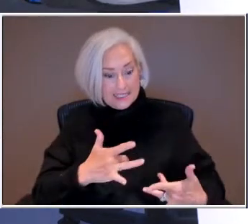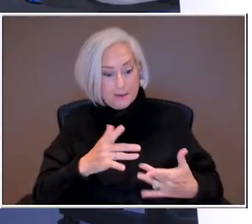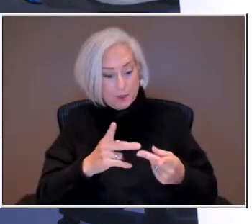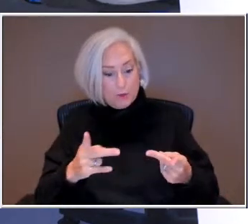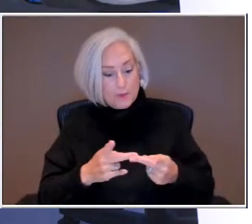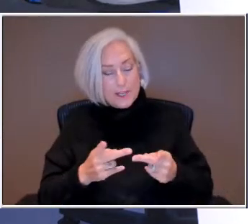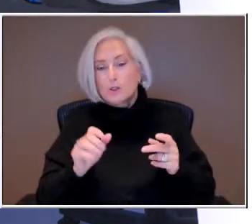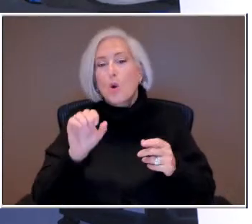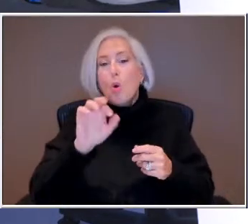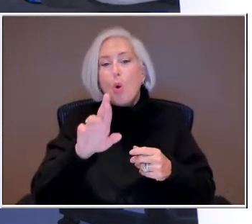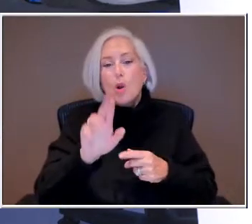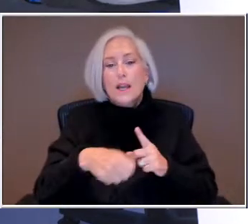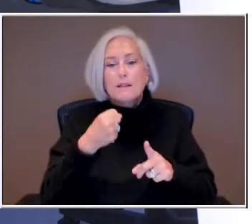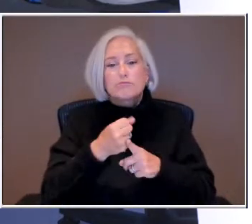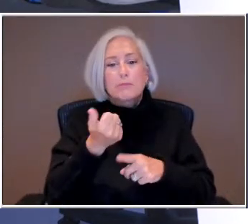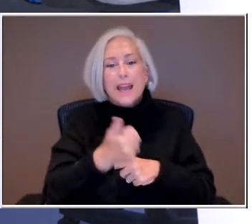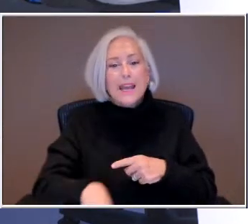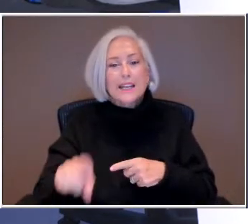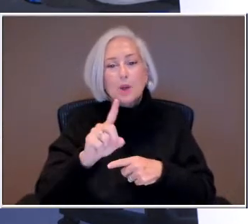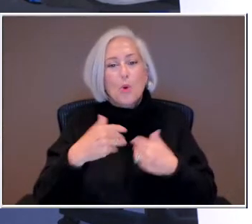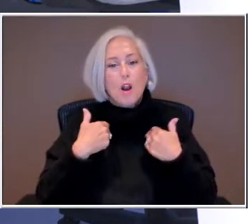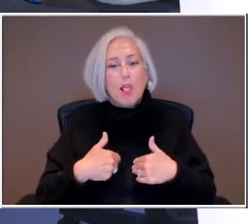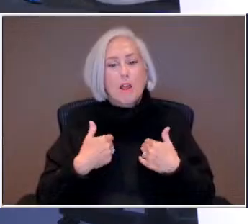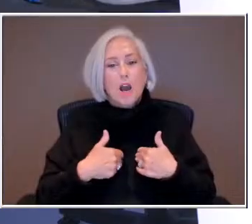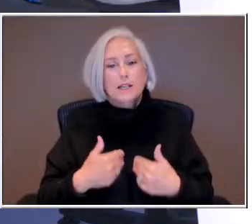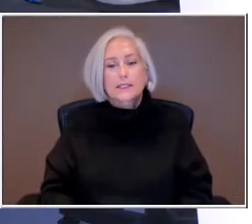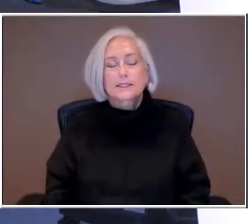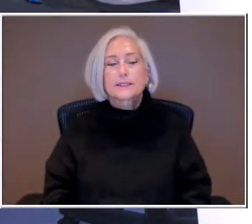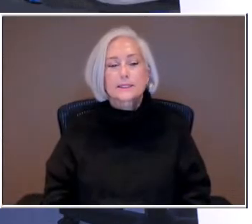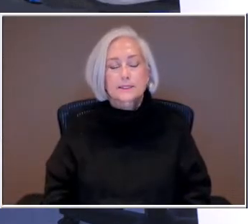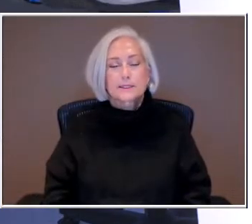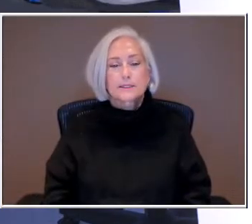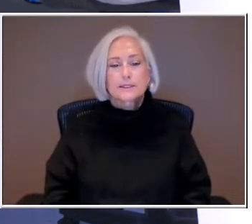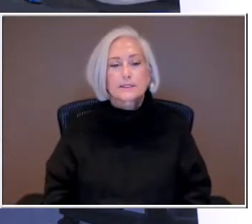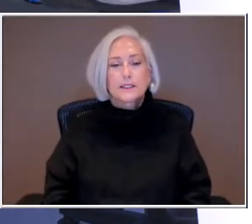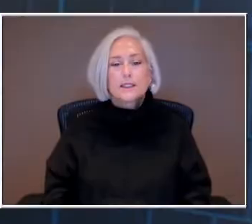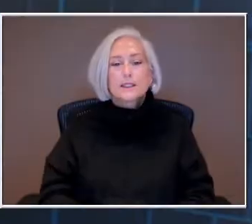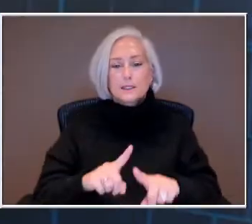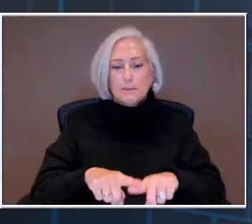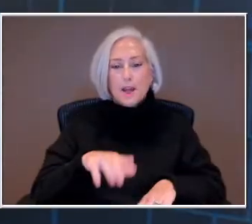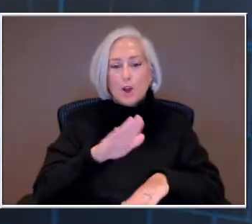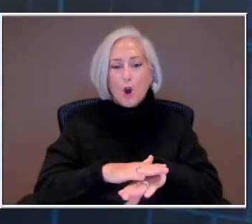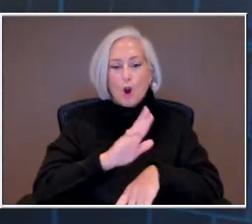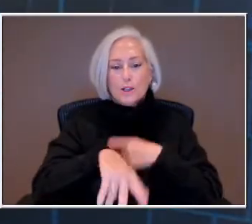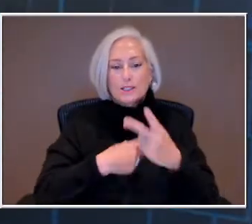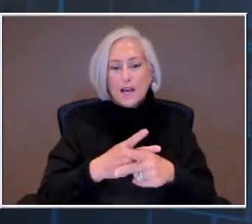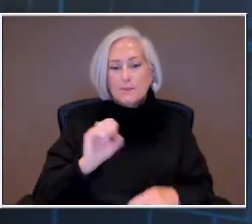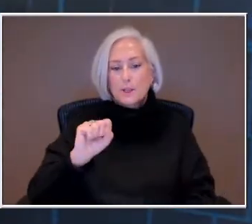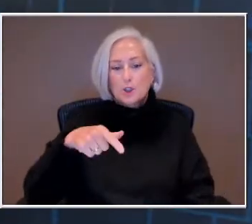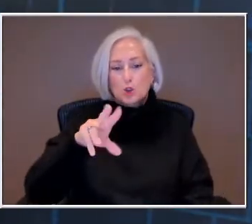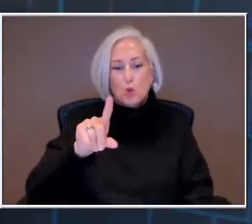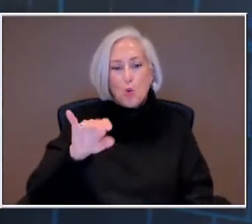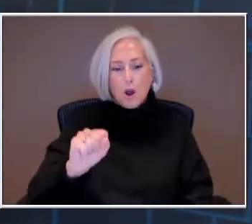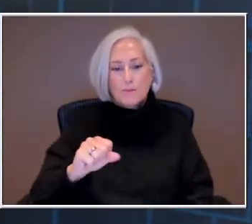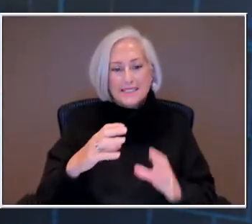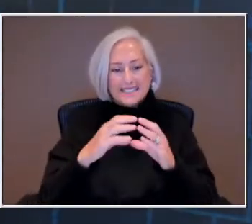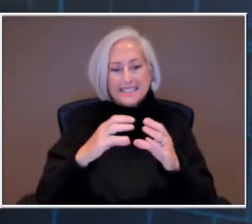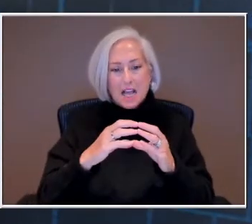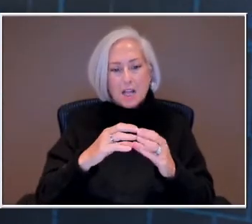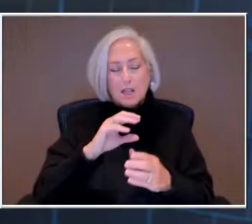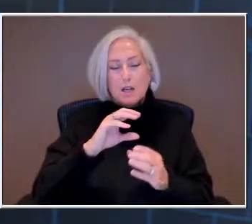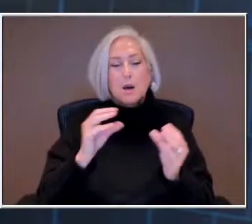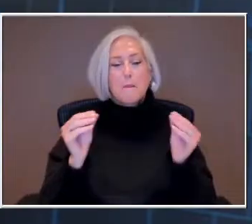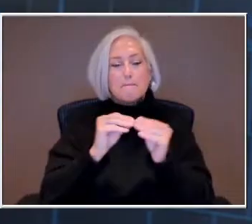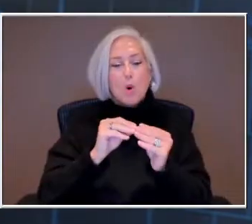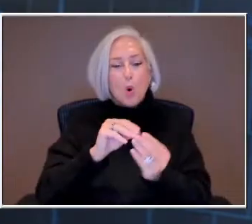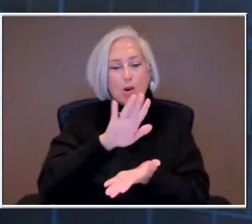in the lungs? Depending on the type of lung cancer, squamous cell type of lung cancer tend to be more centrally located, so that